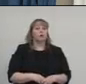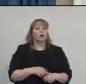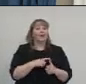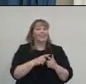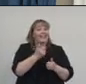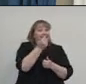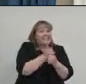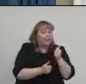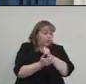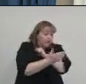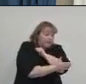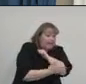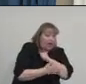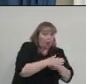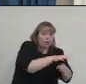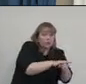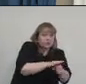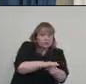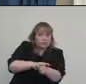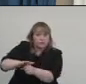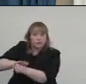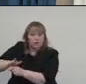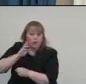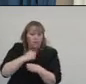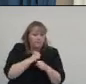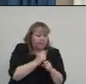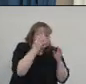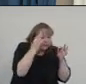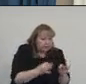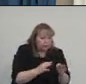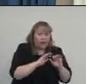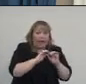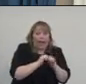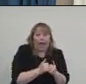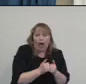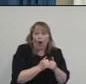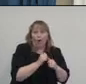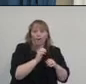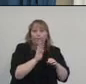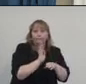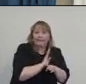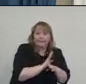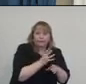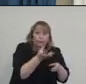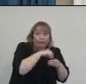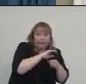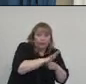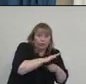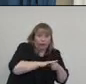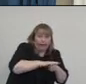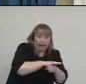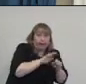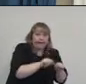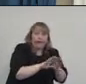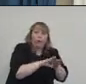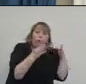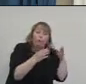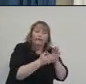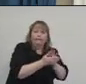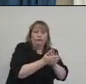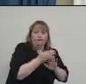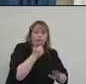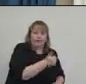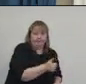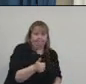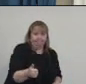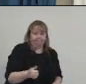an increasing responsibility for determining the manner in which businesses within its jurisdiction can open and operate in.